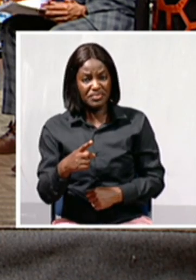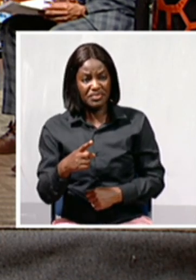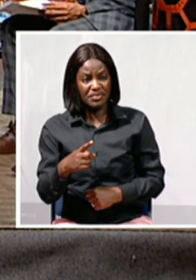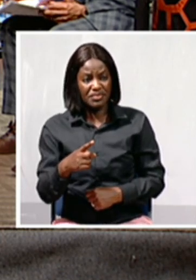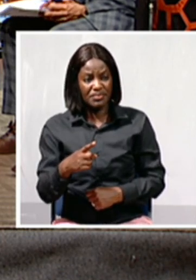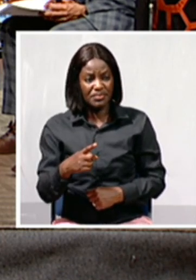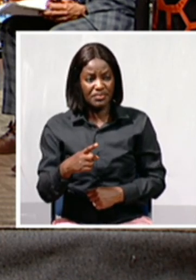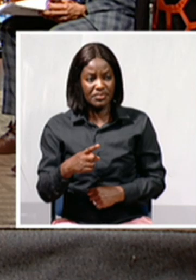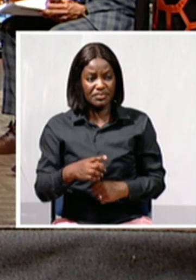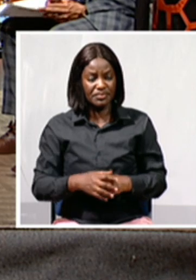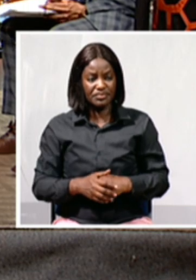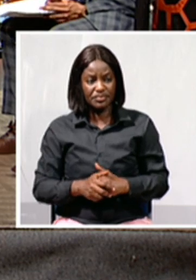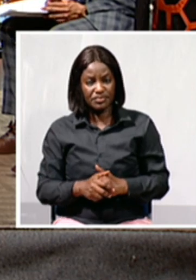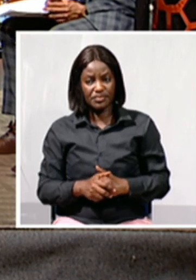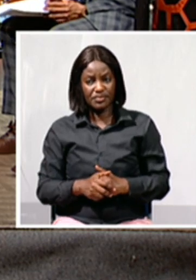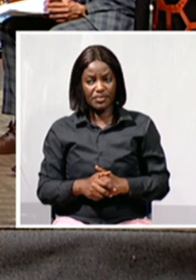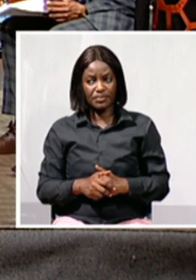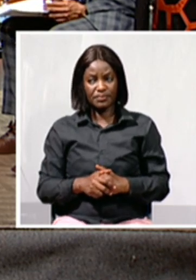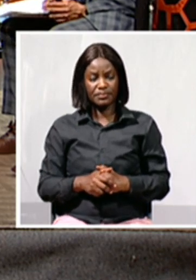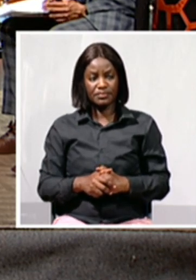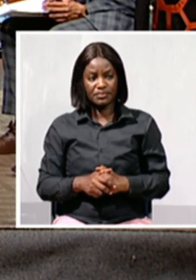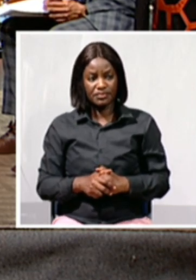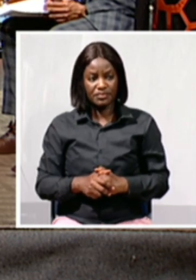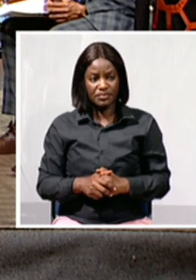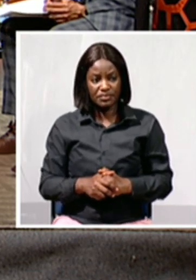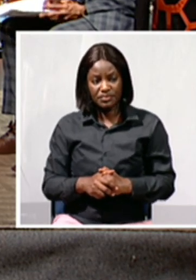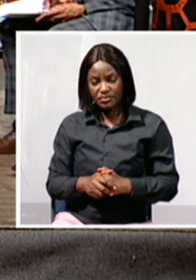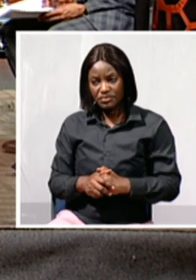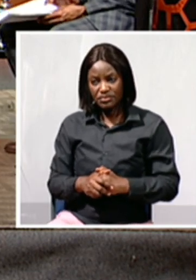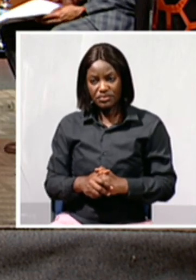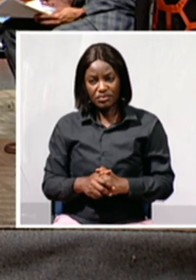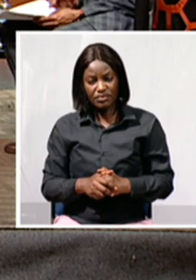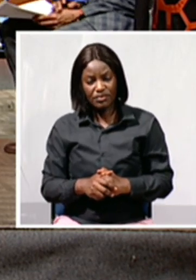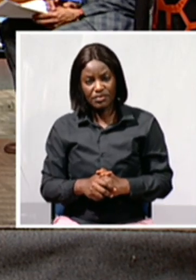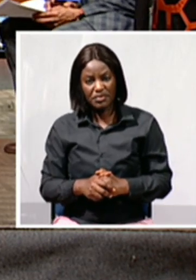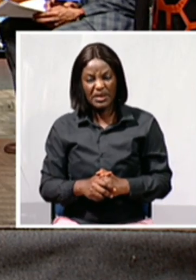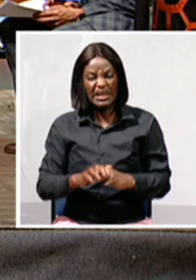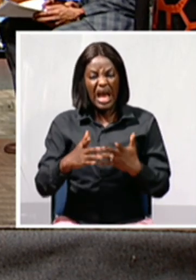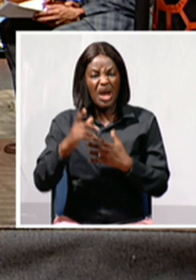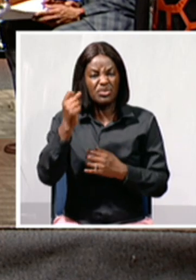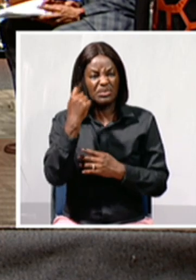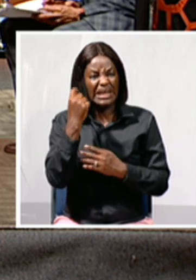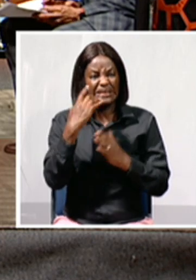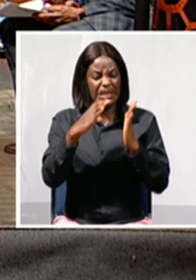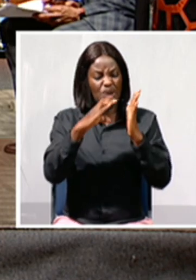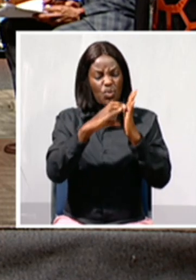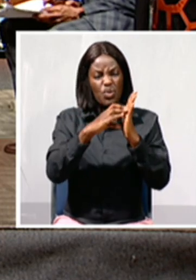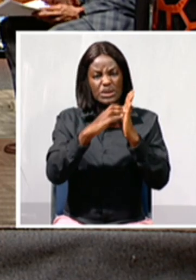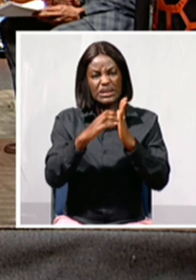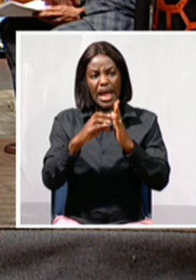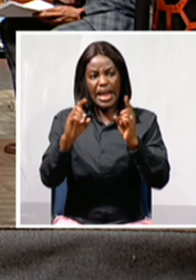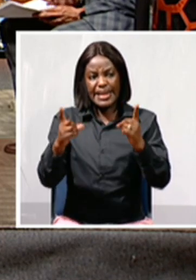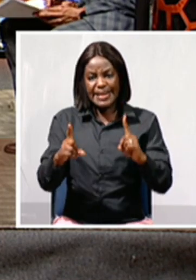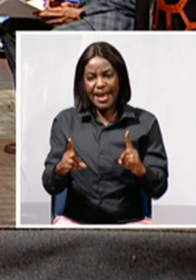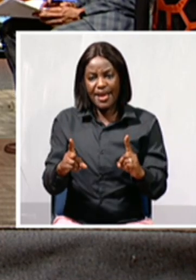around and you John, decide just one if moment. my region must go vote for you. John, we hear you. How do you understand a constitutional democracy if you're saying that